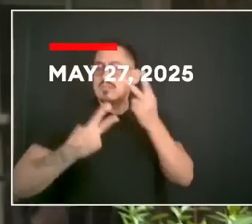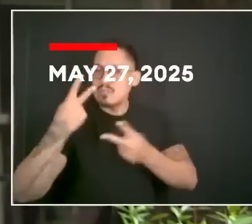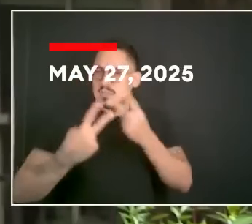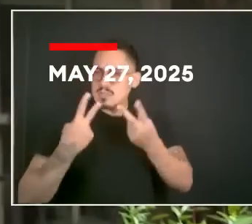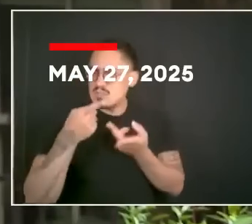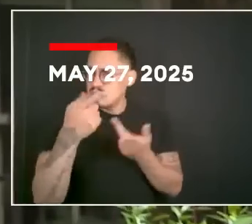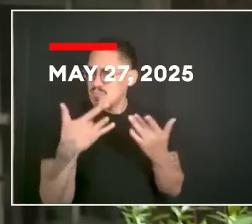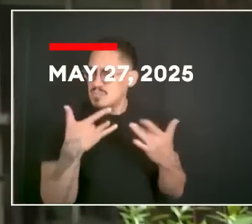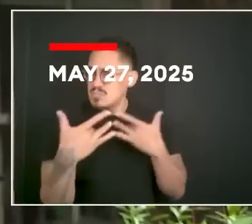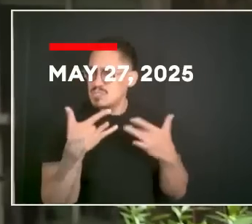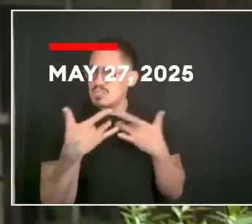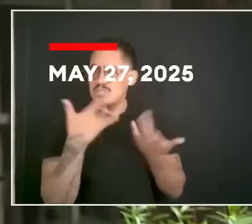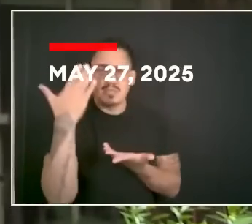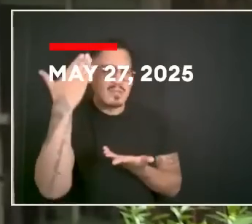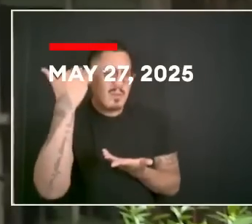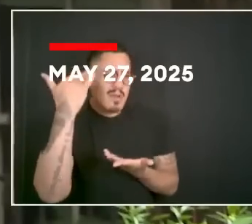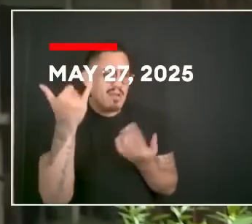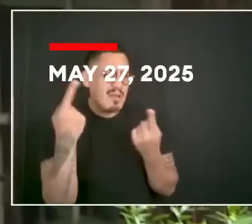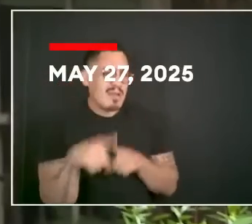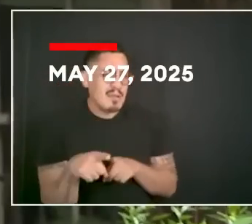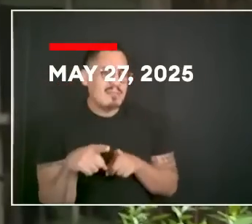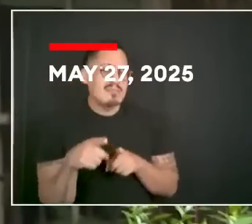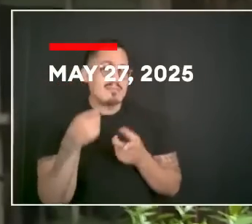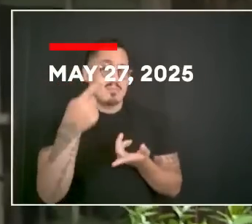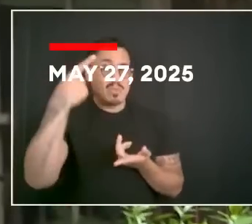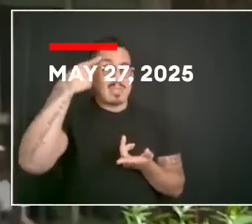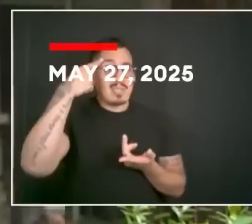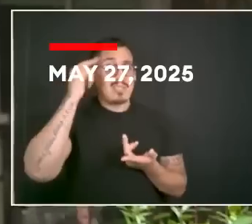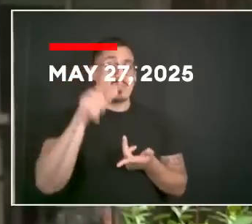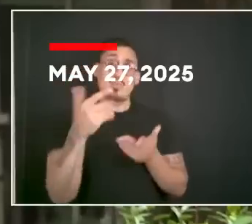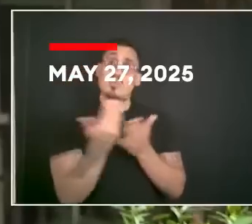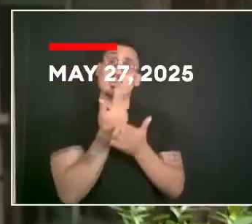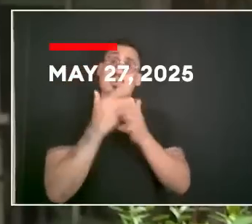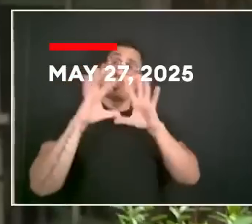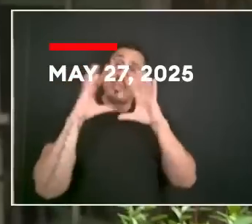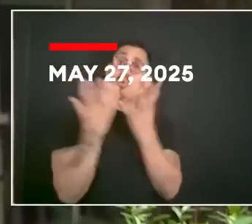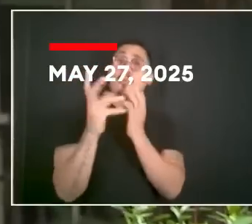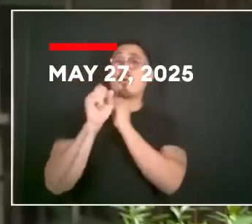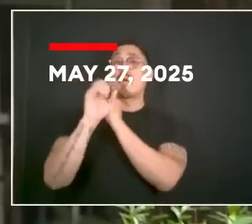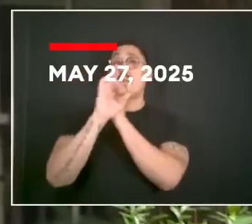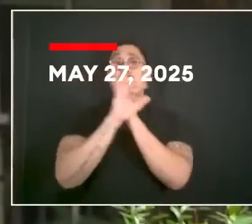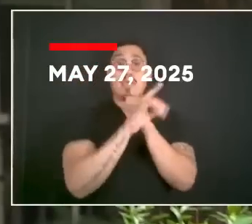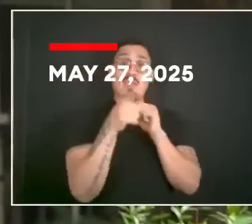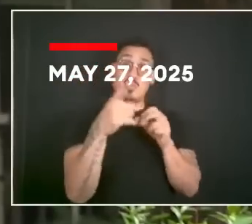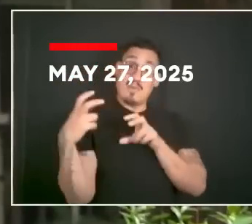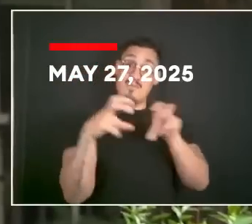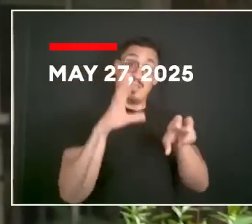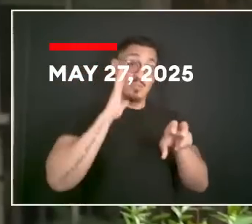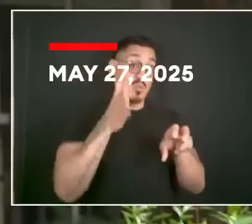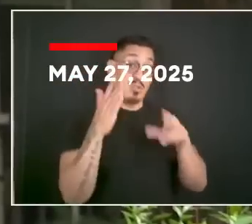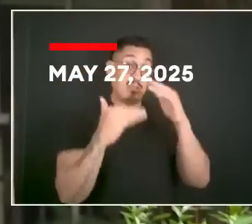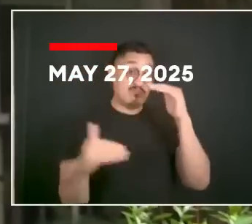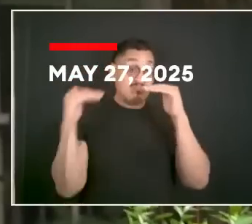you think? And do you think that this global campaign that New York City is invested in will offset that? What's your reaction? We're starting